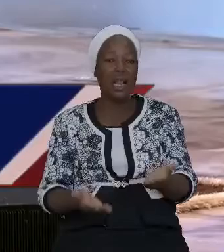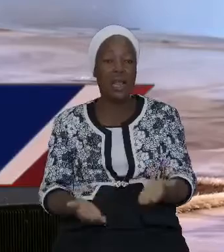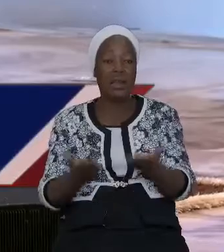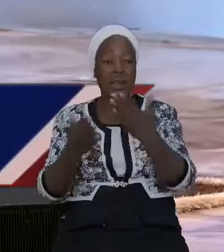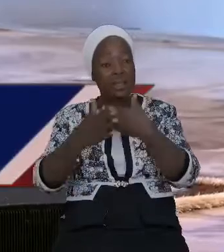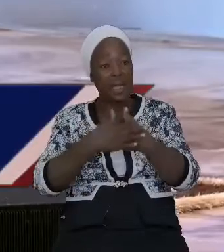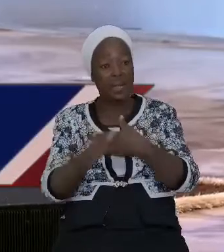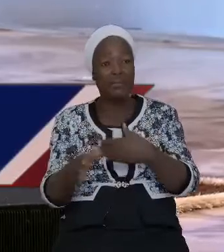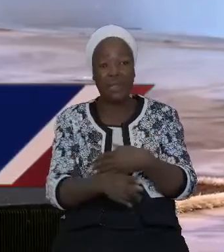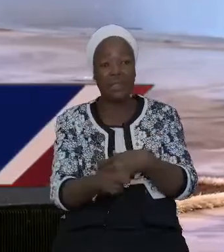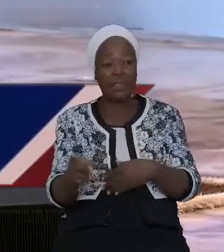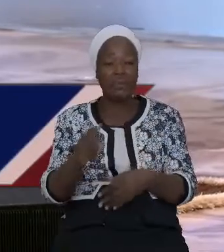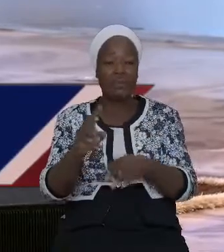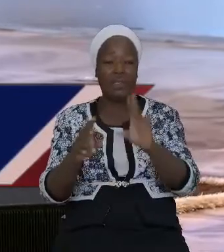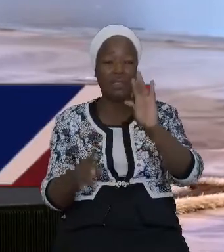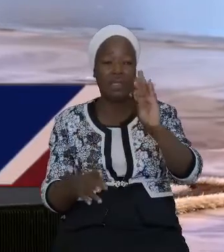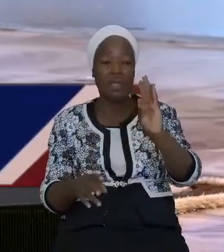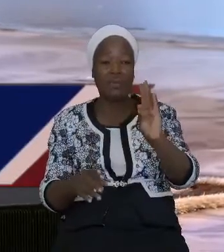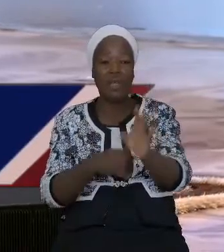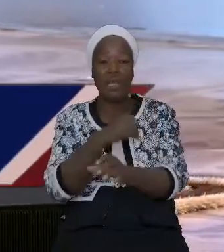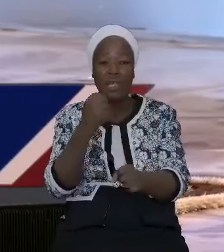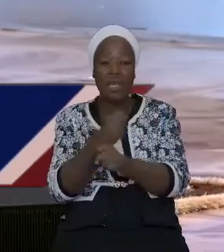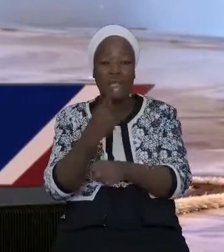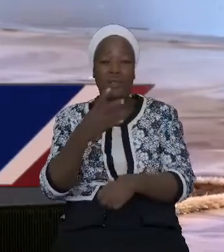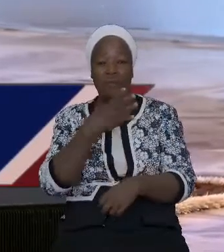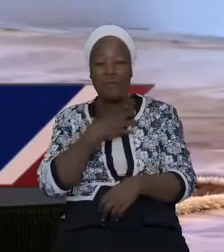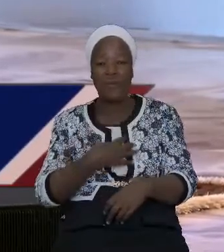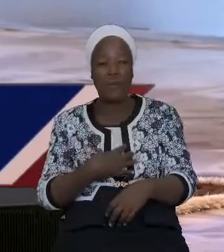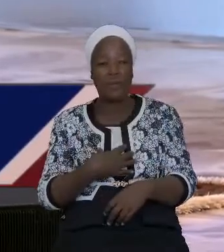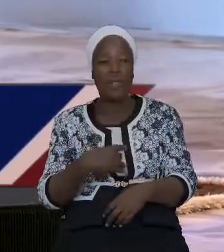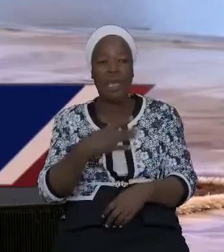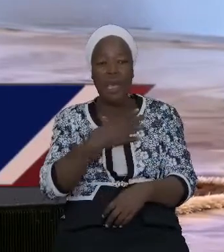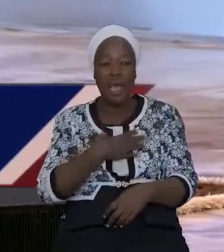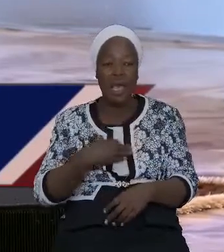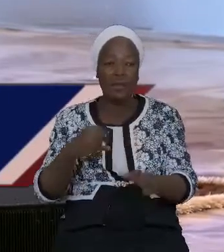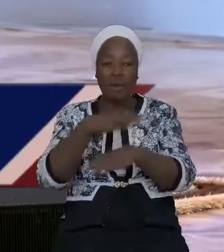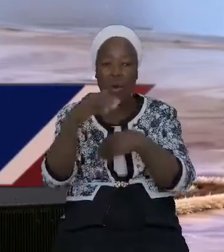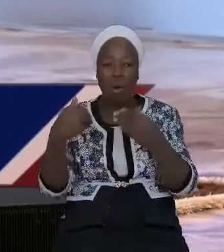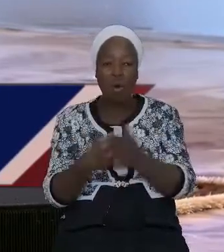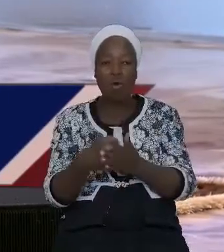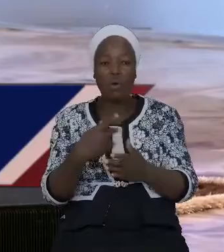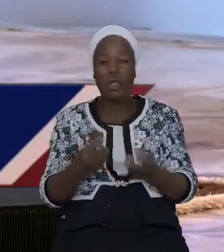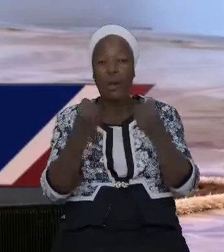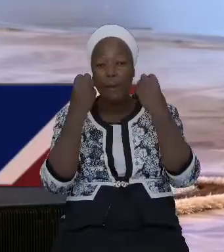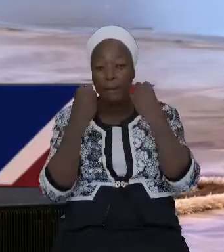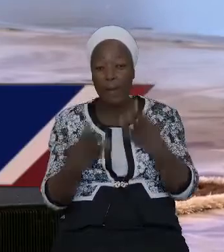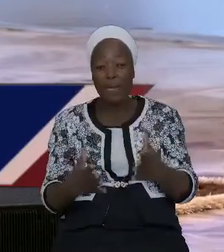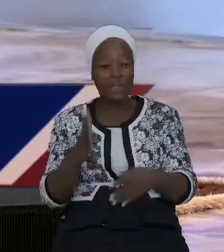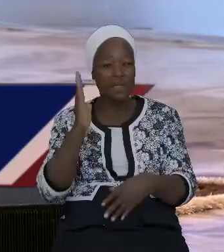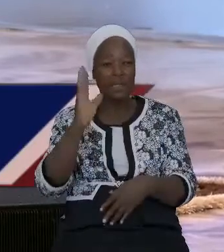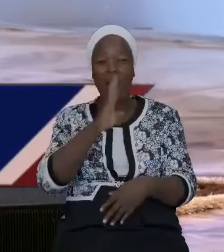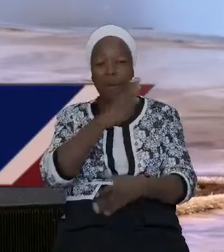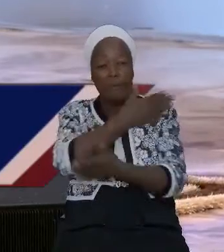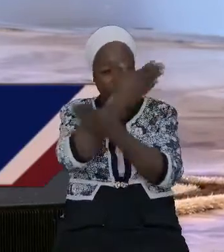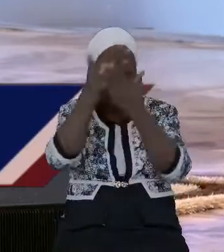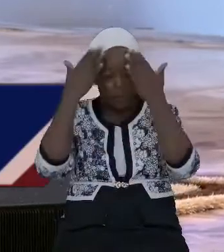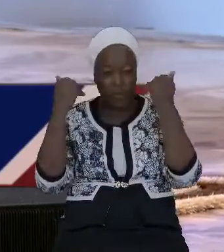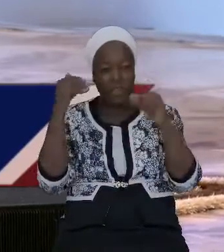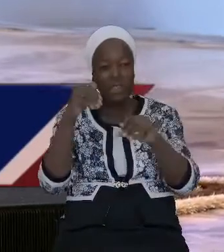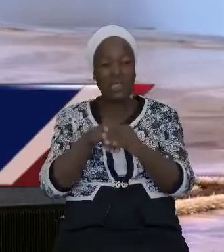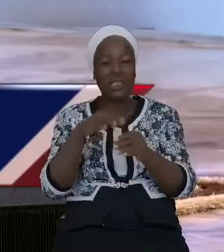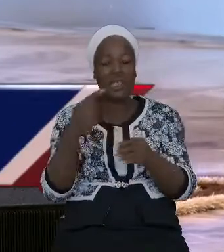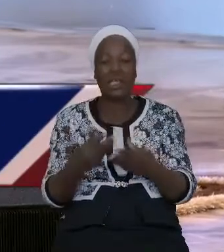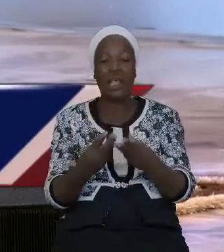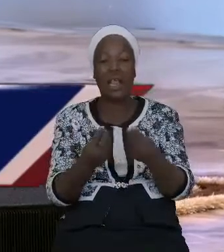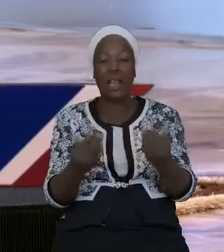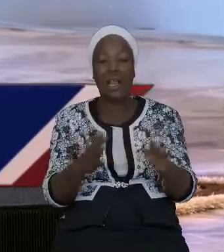after them 7 years of famine, and all the plenty shall be forgotten in